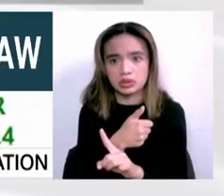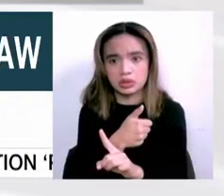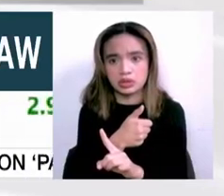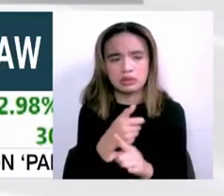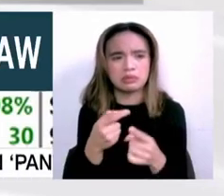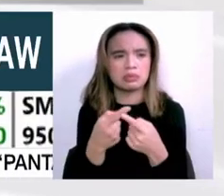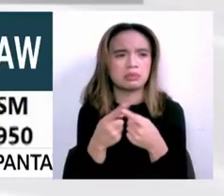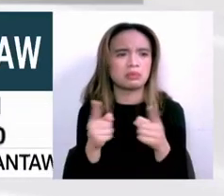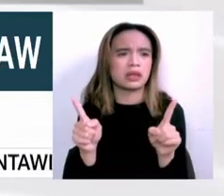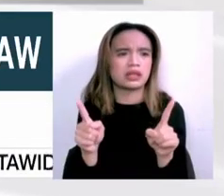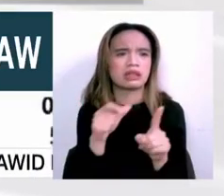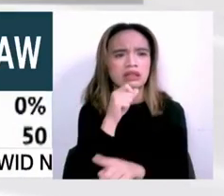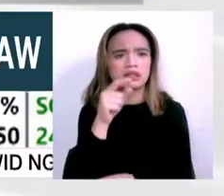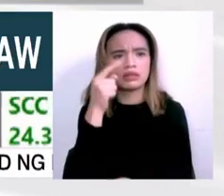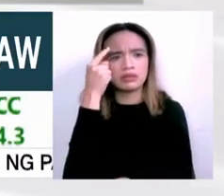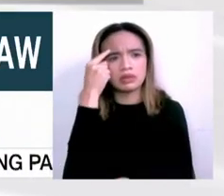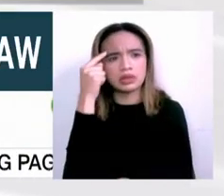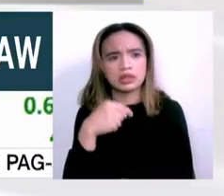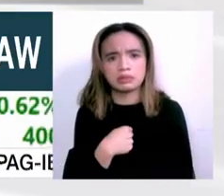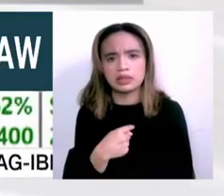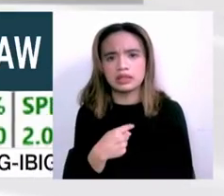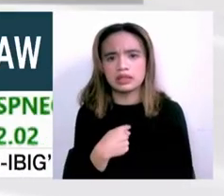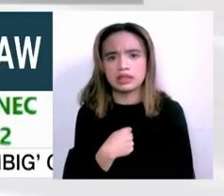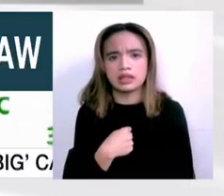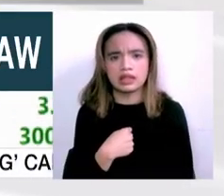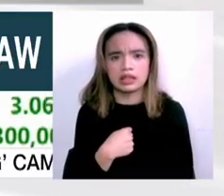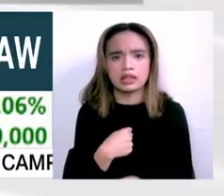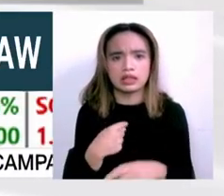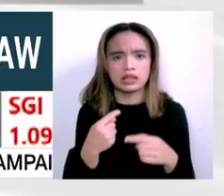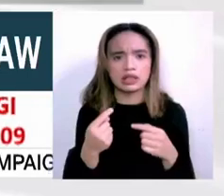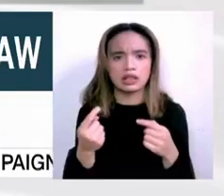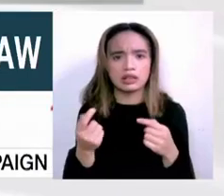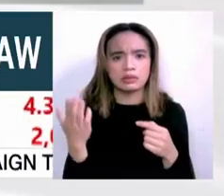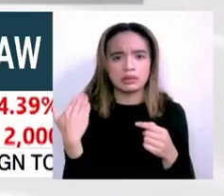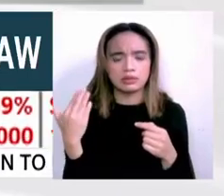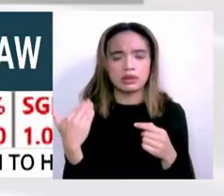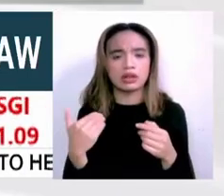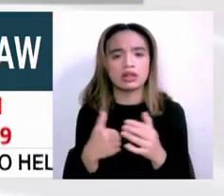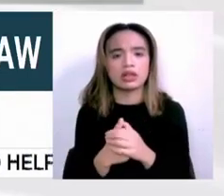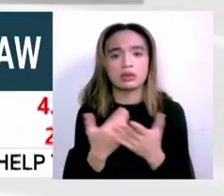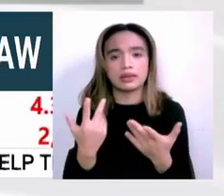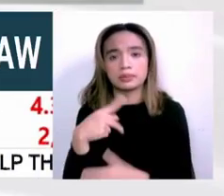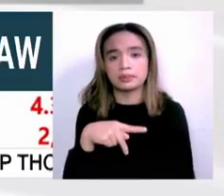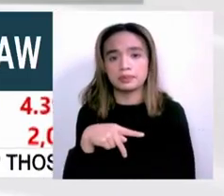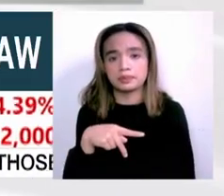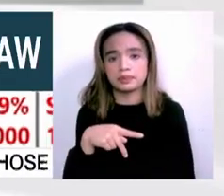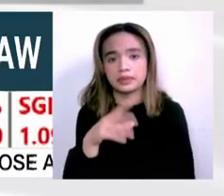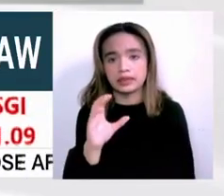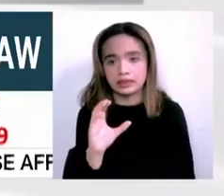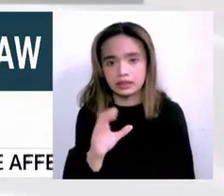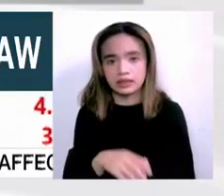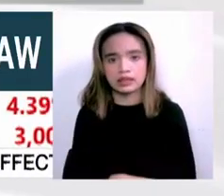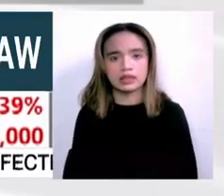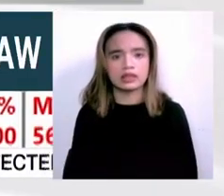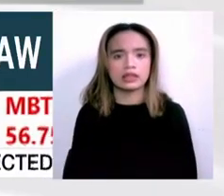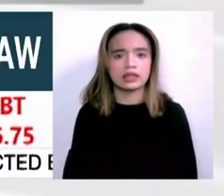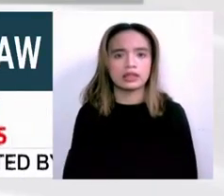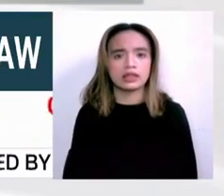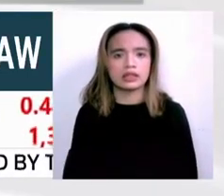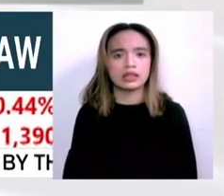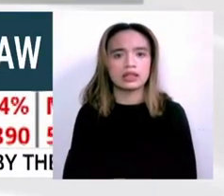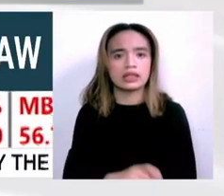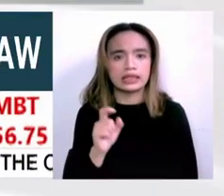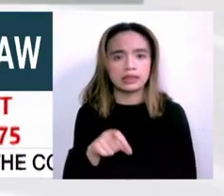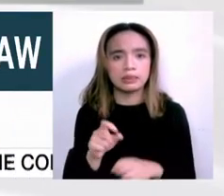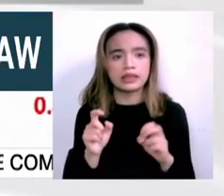Pero it's not for me to investigate. There's another unit in the AFP at the time, in the PC at the time, na dapat mag-imbisiga